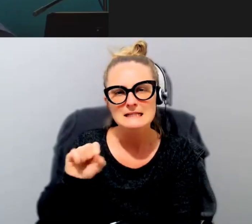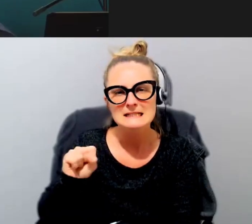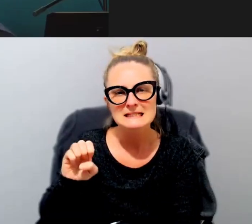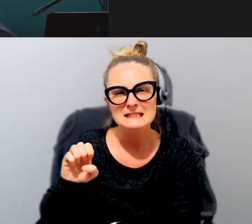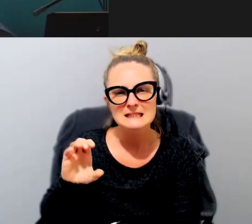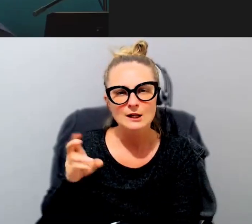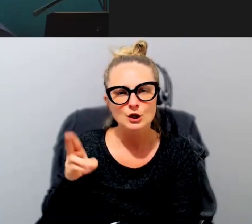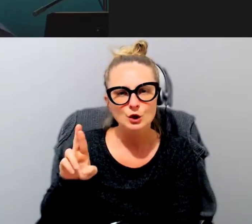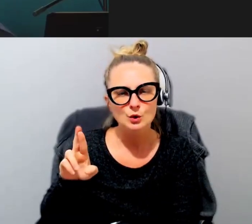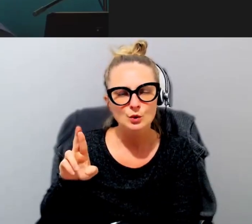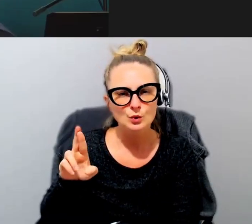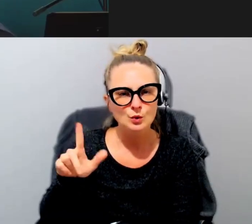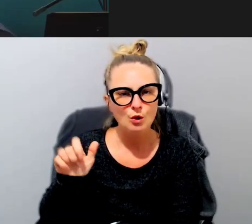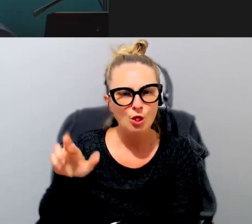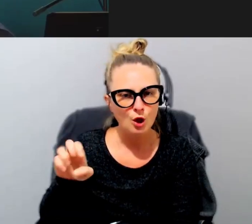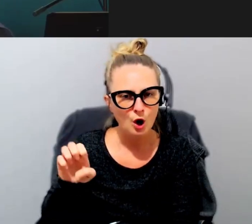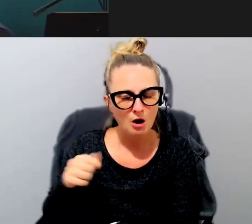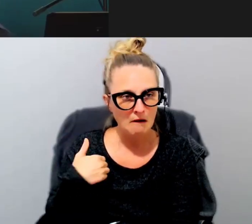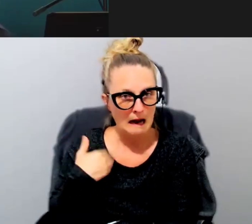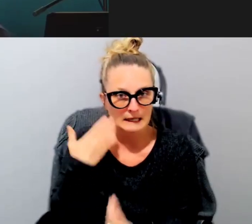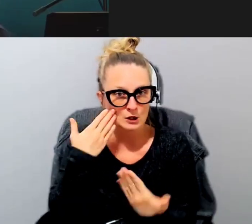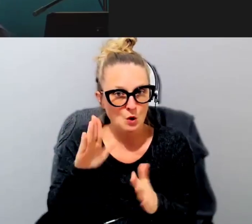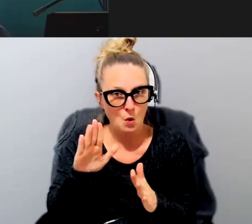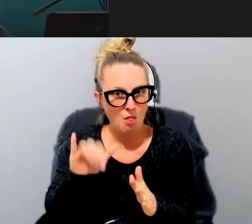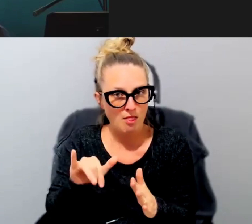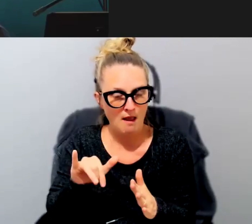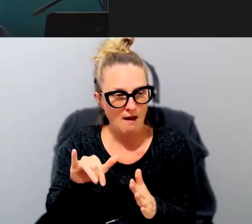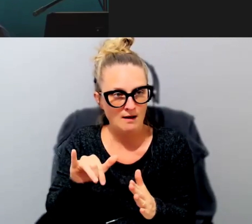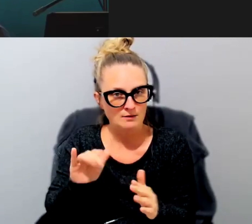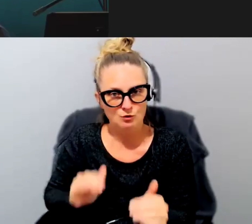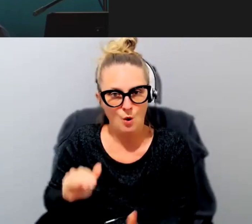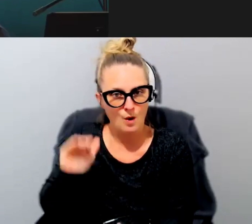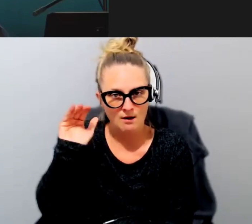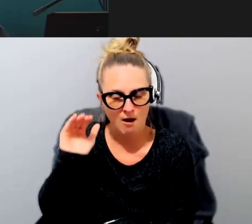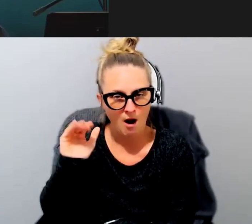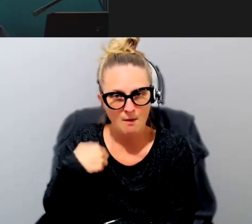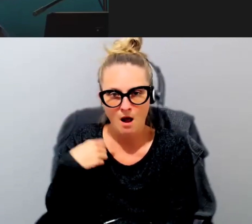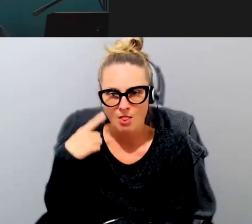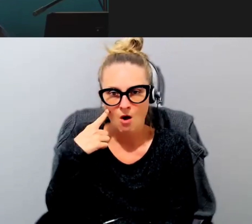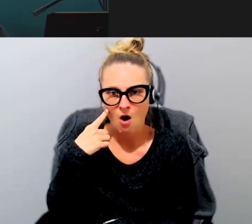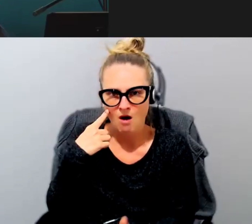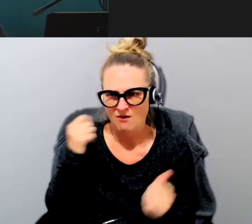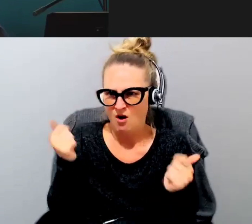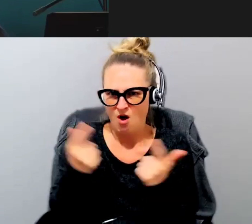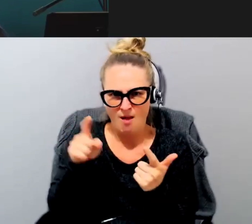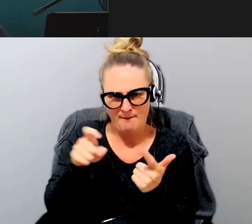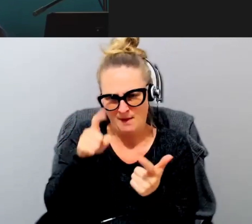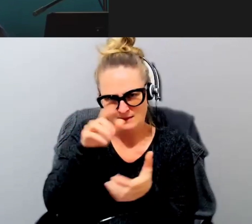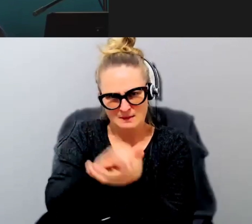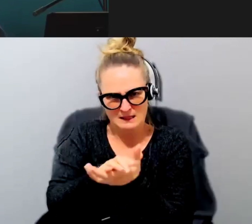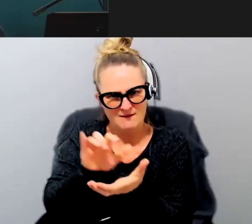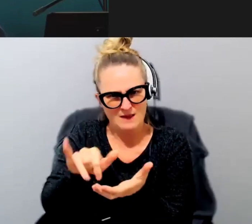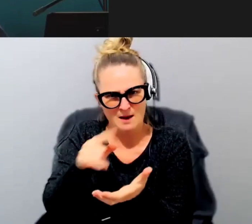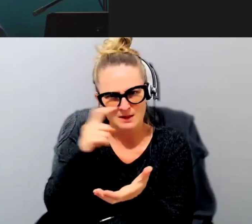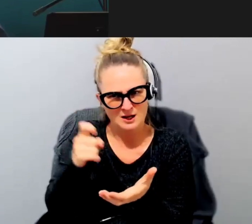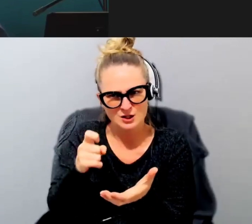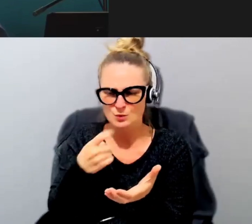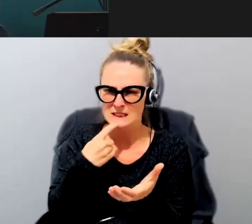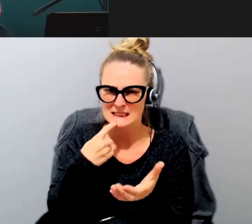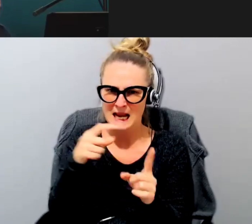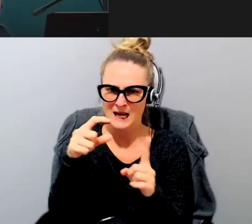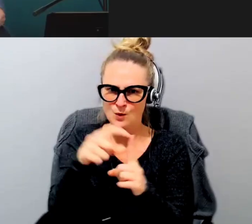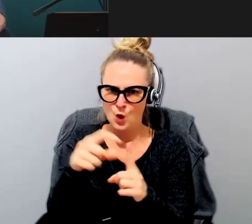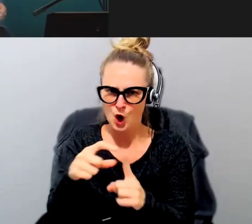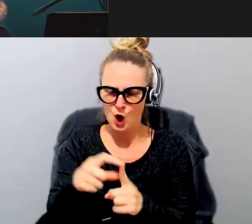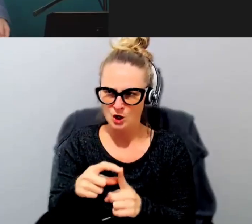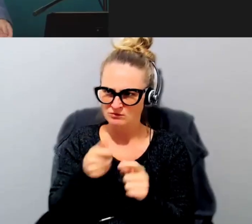as I was growing up. And I thought, oh, well, everyone here must believe it because we're all saying these words. And I wish